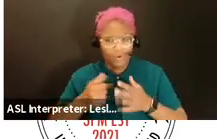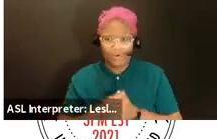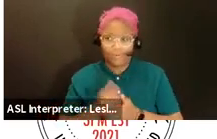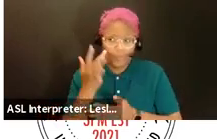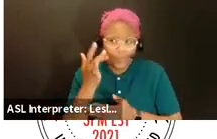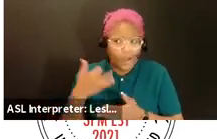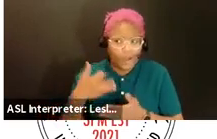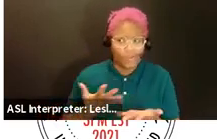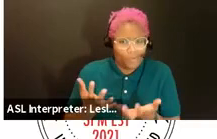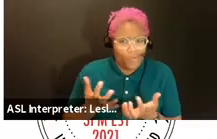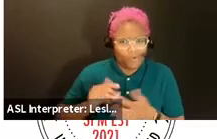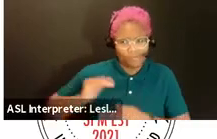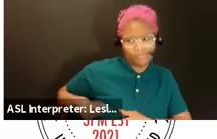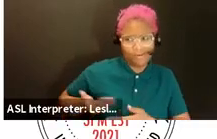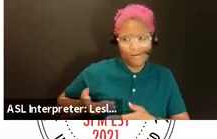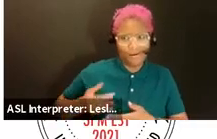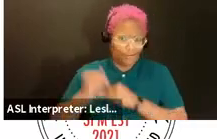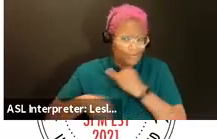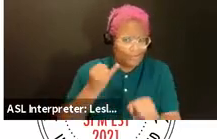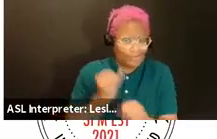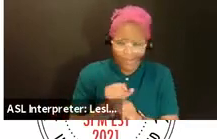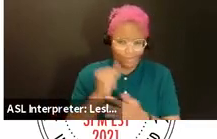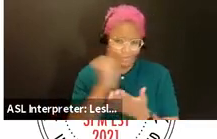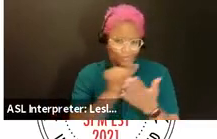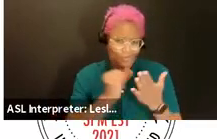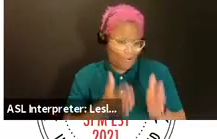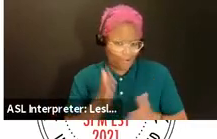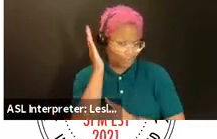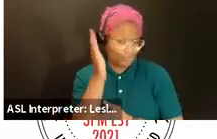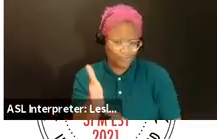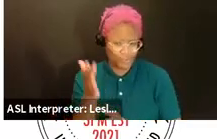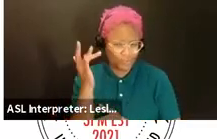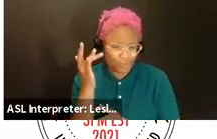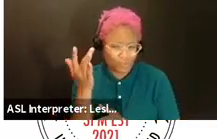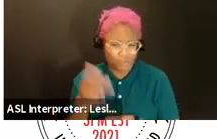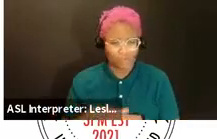international artist in the foreseeable future? So